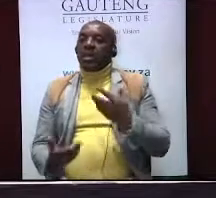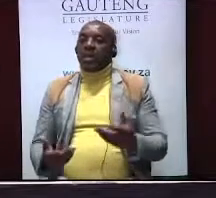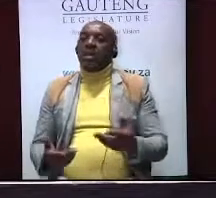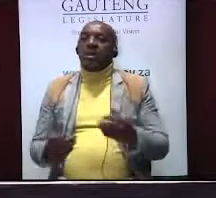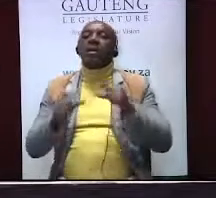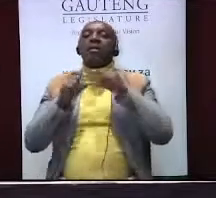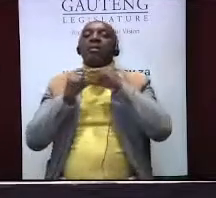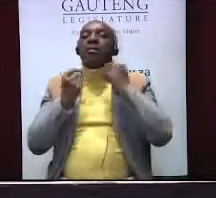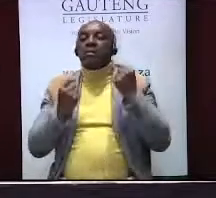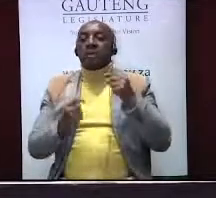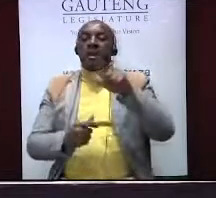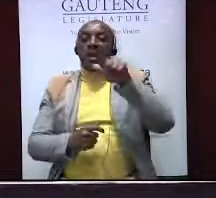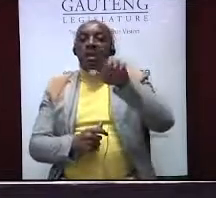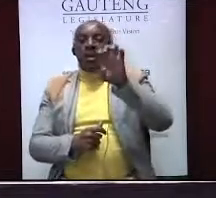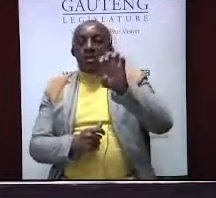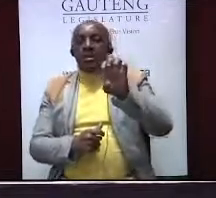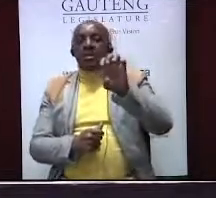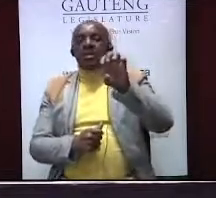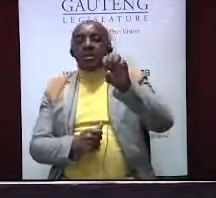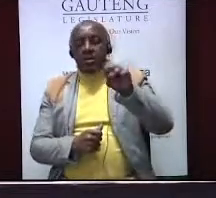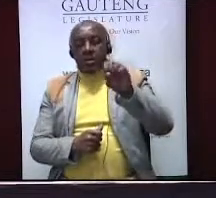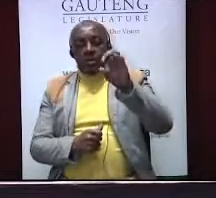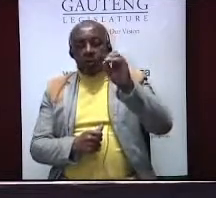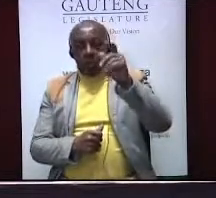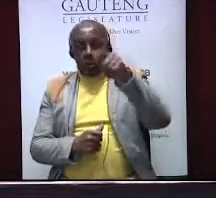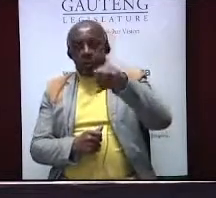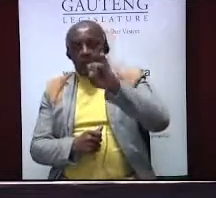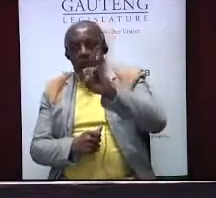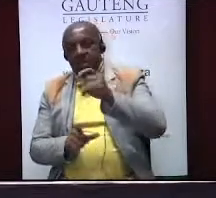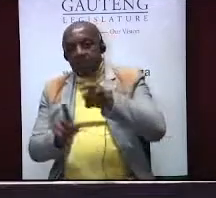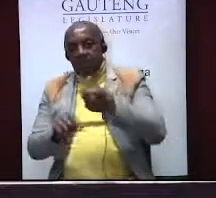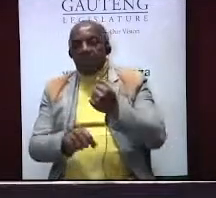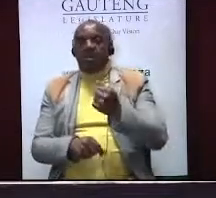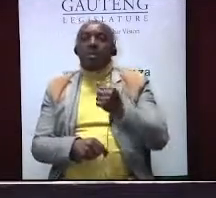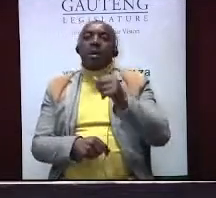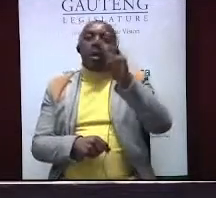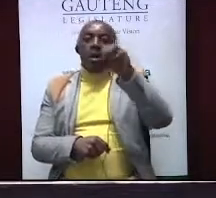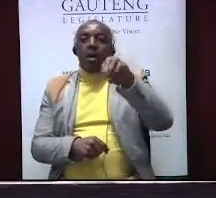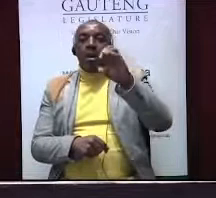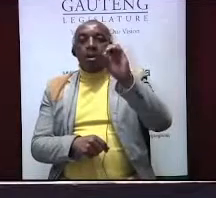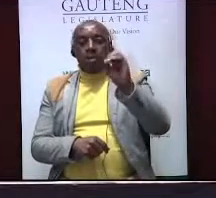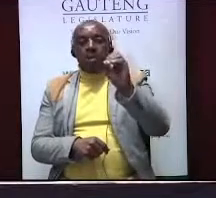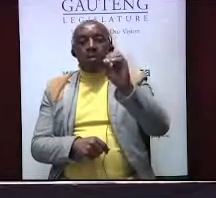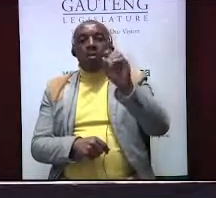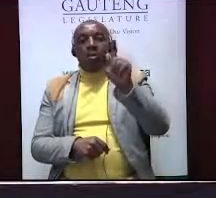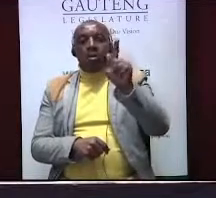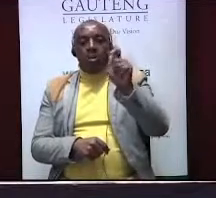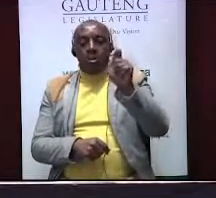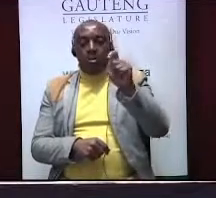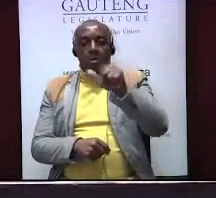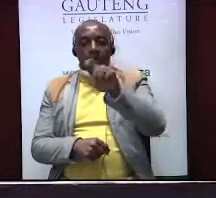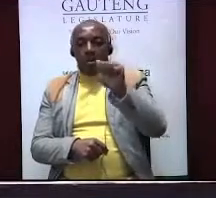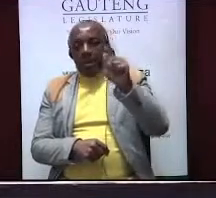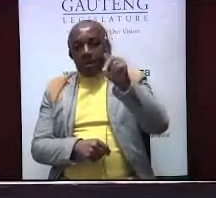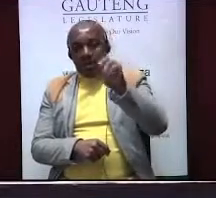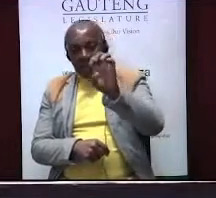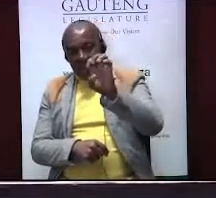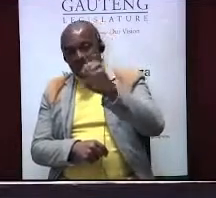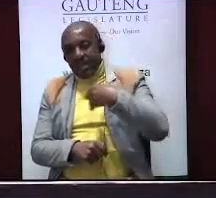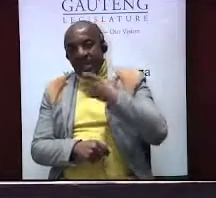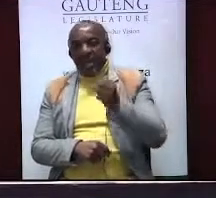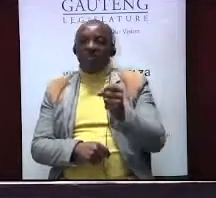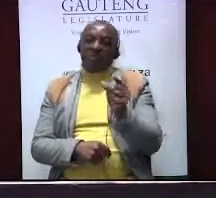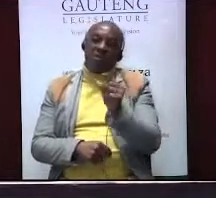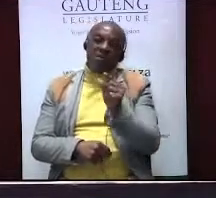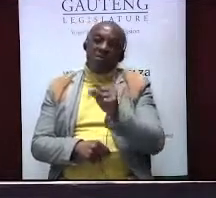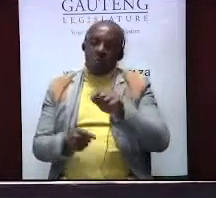ka tulo ke go motlakeng ke na le dinhlatse ke tlo go di beyang ka tlhamallo